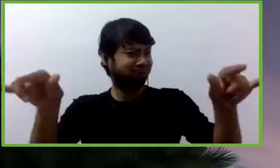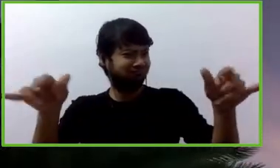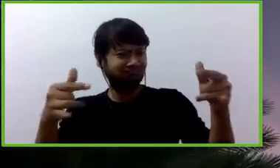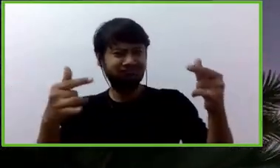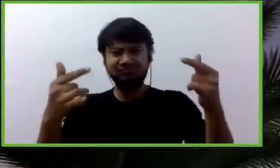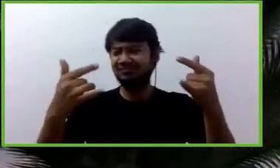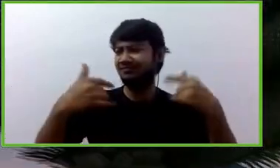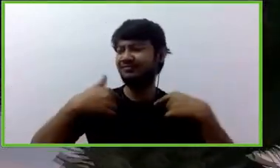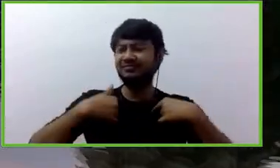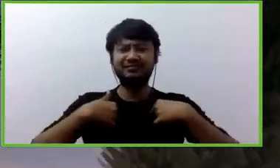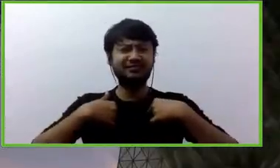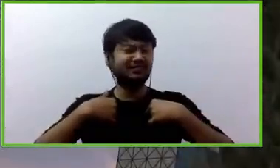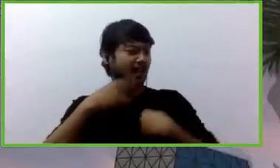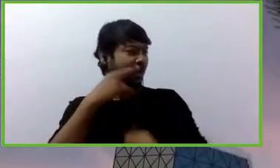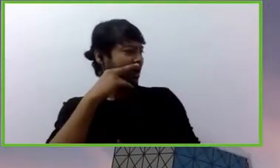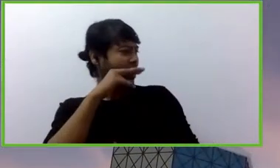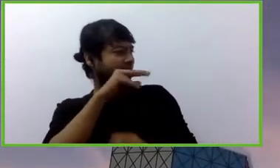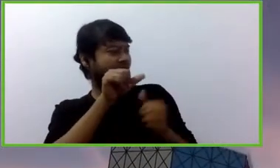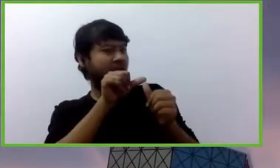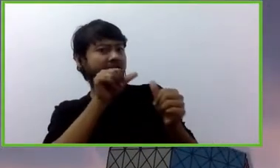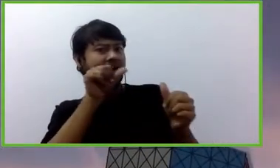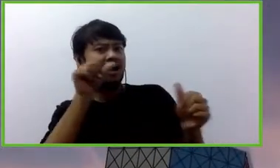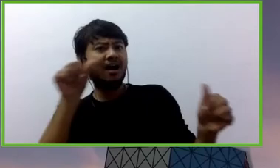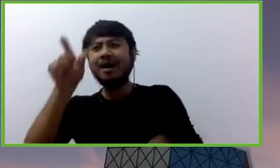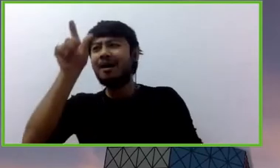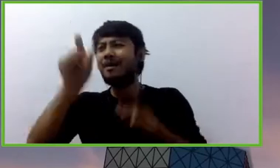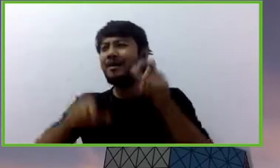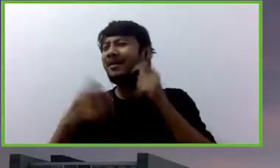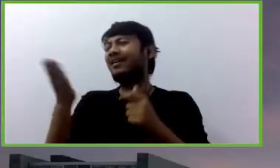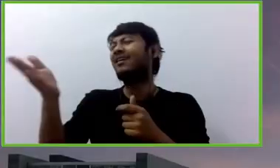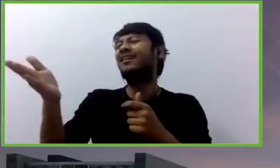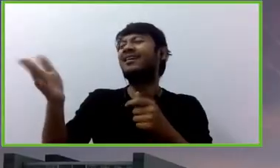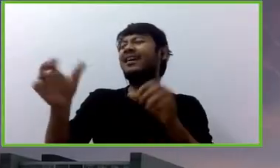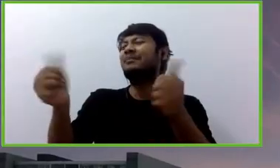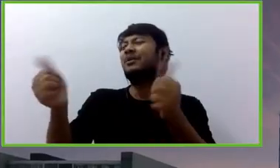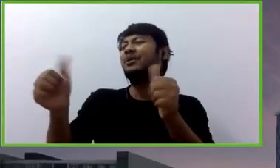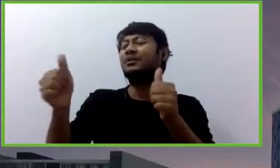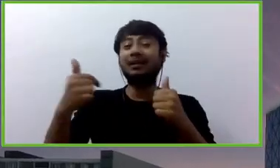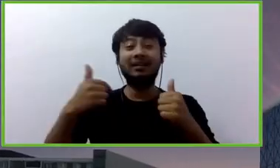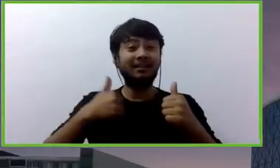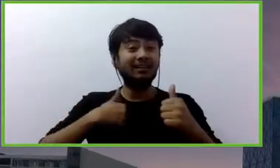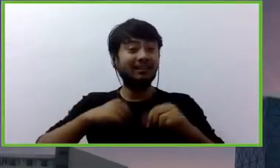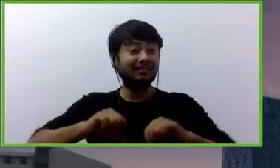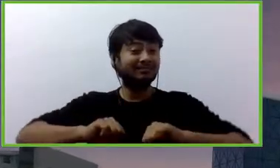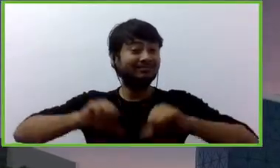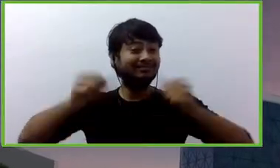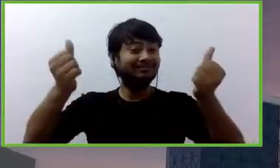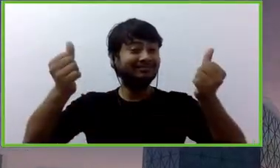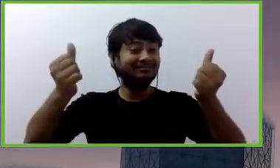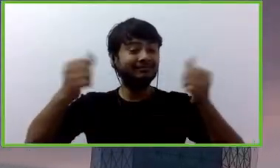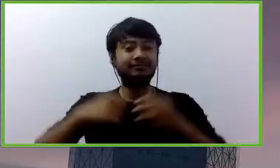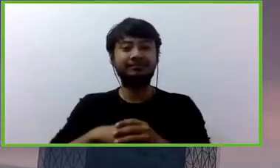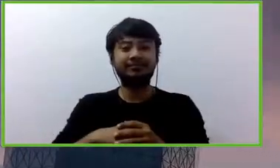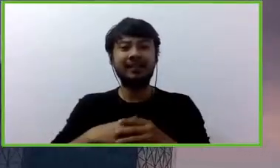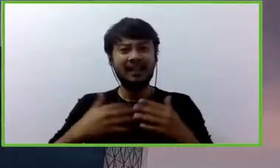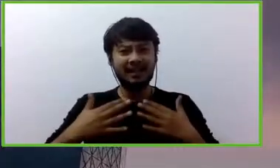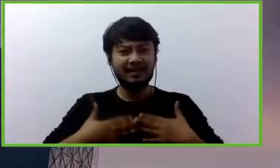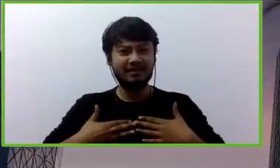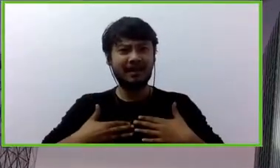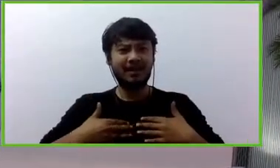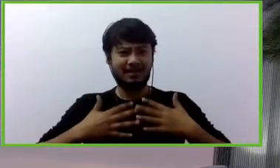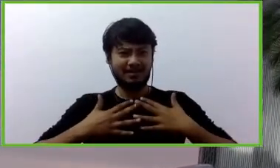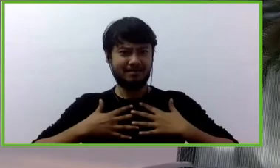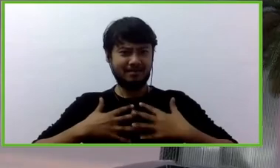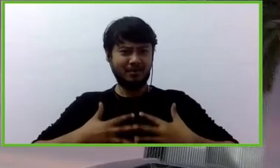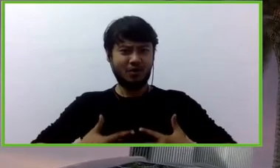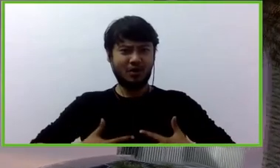far. Even though they said we wouldn't make it, do you know who we are? Meri kaya ke bhed kuch alag se hai.